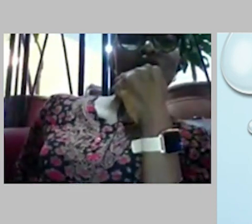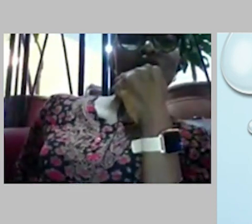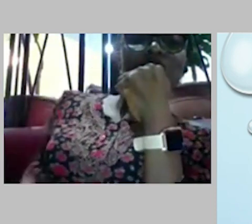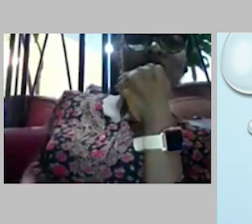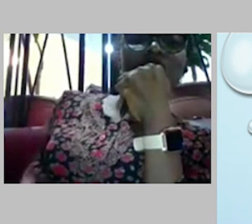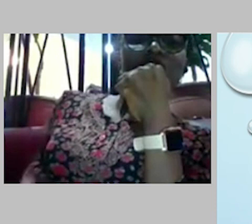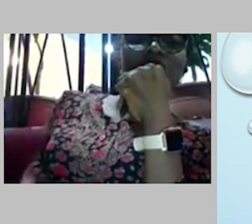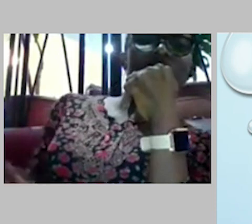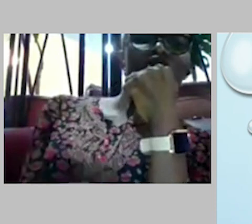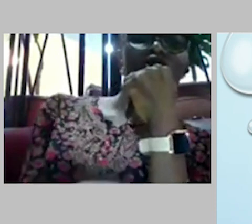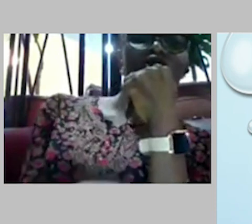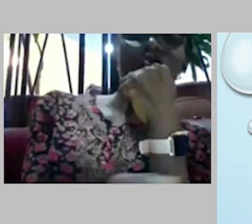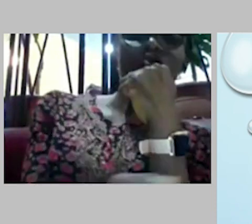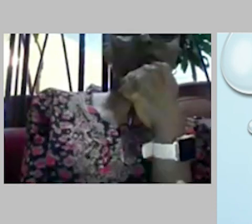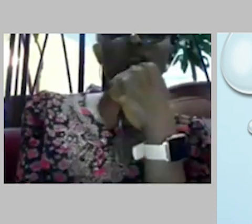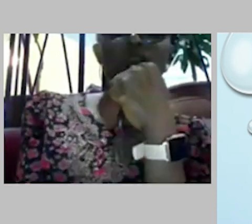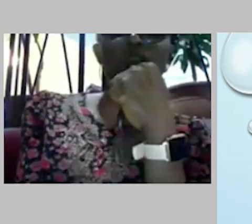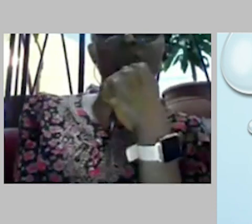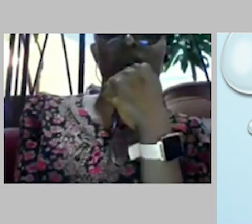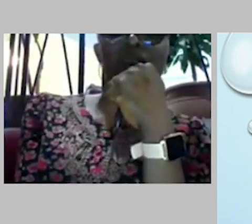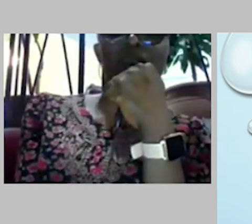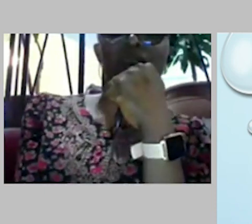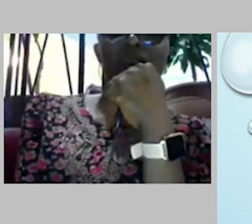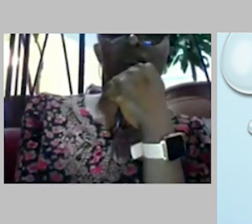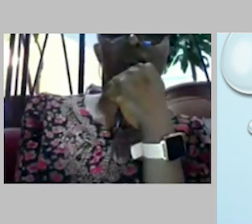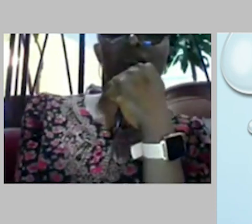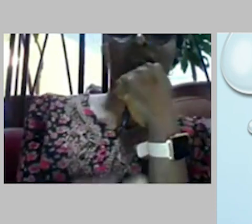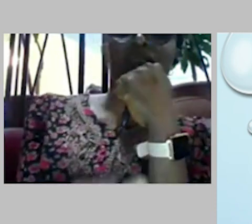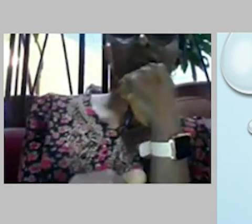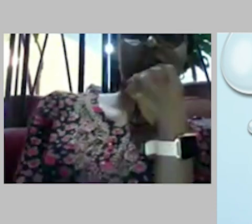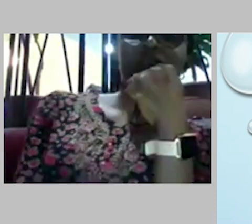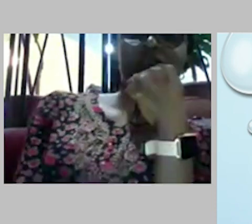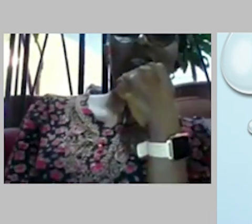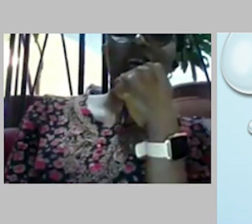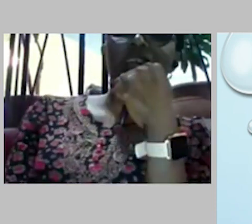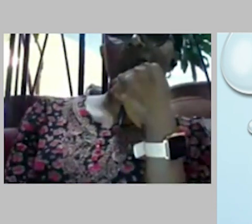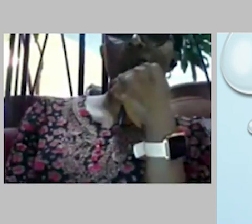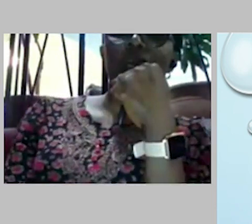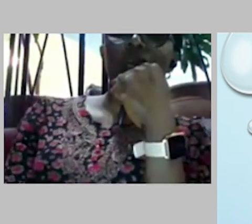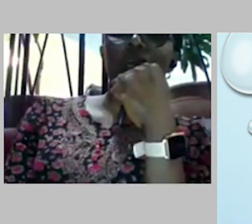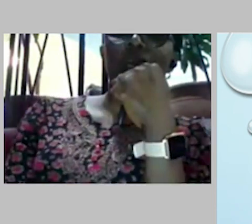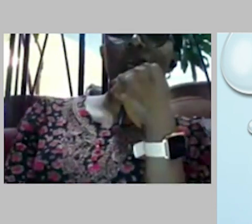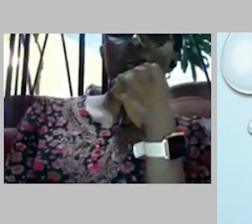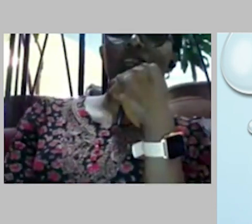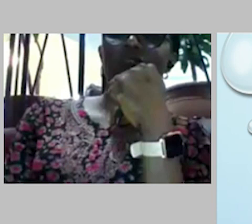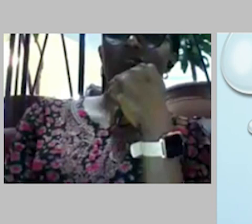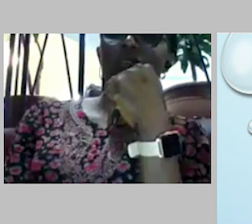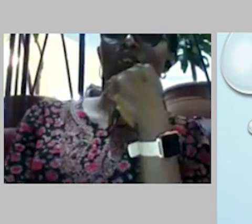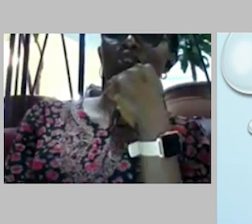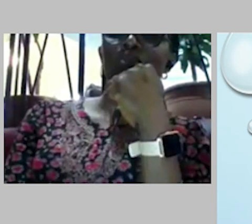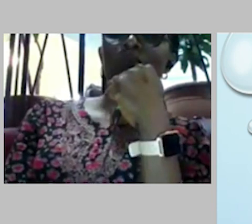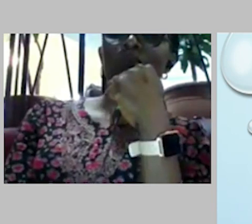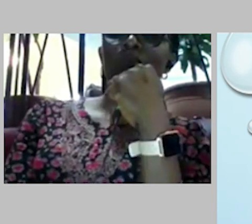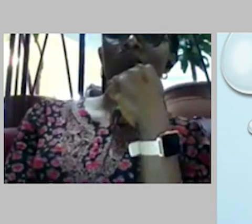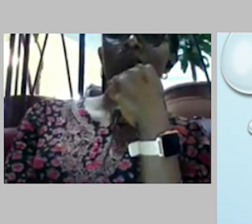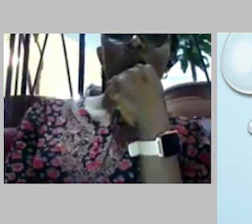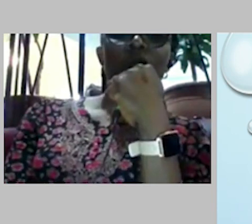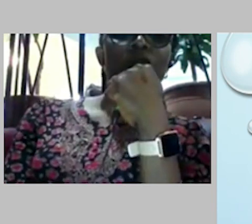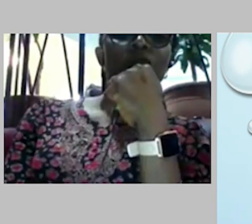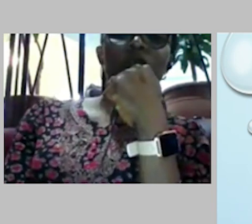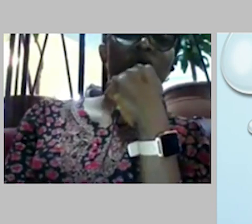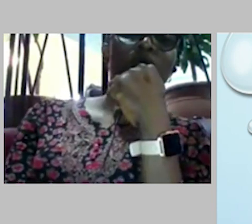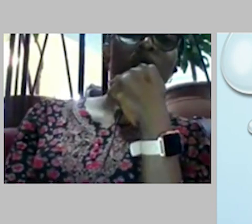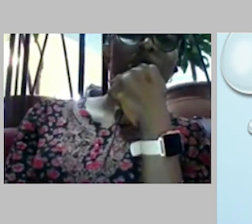in interaction with various barriers may hinder the full and effective participation of persons